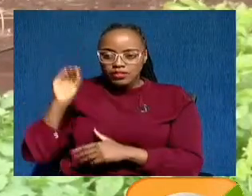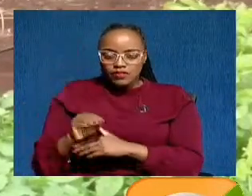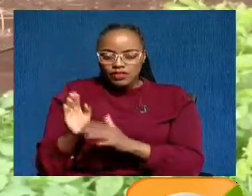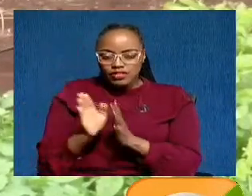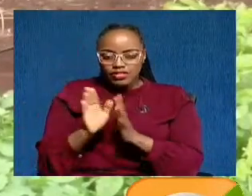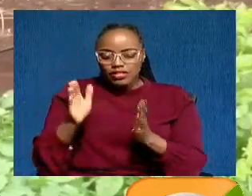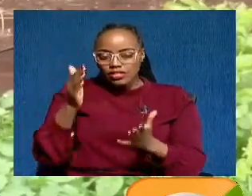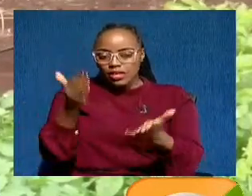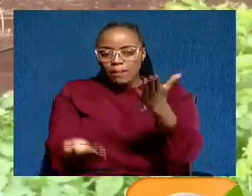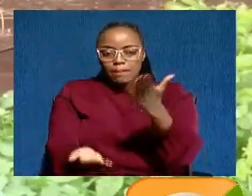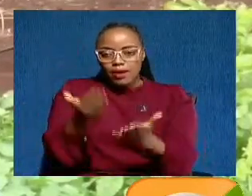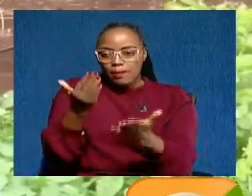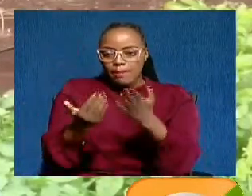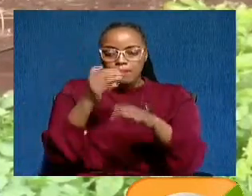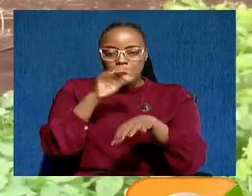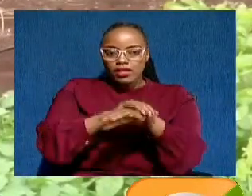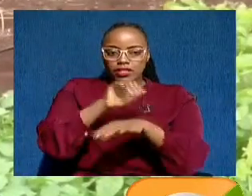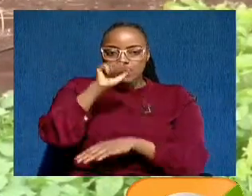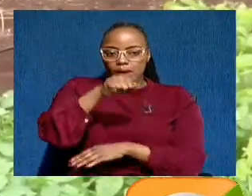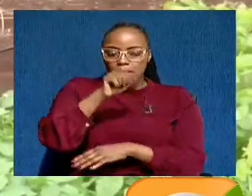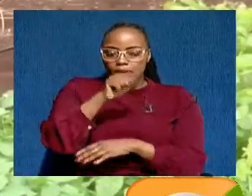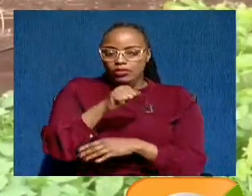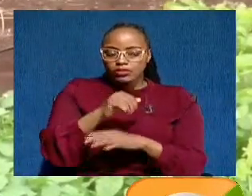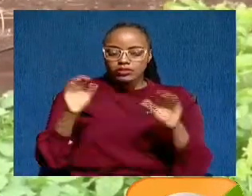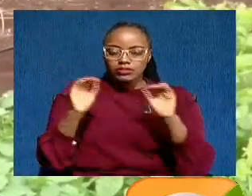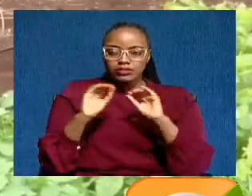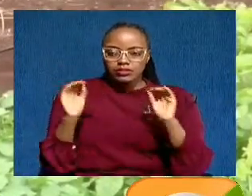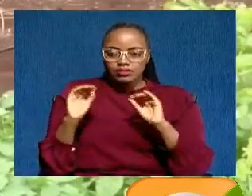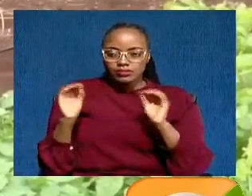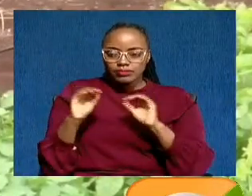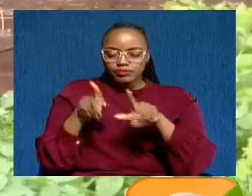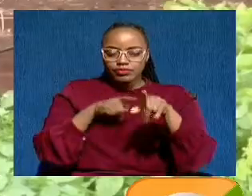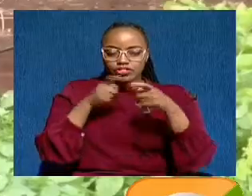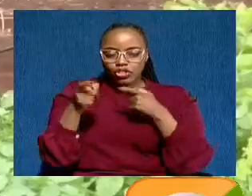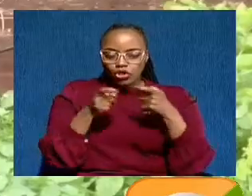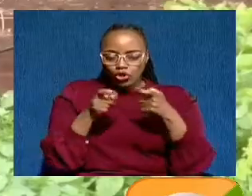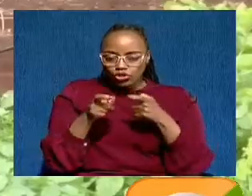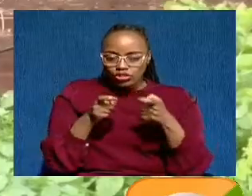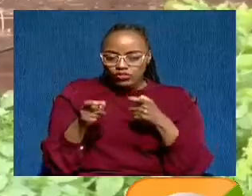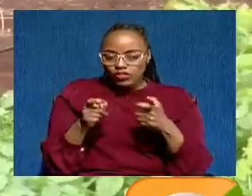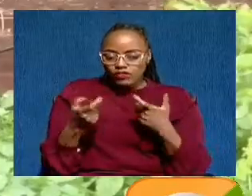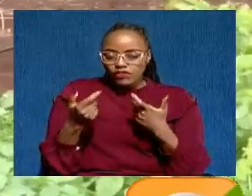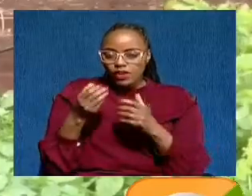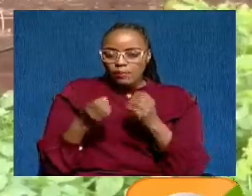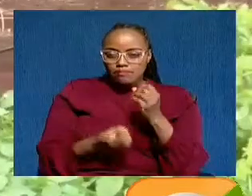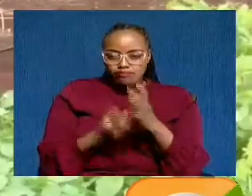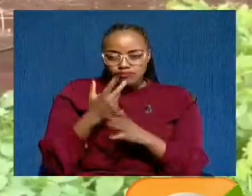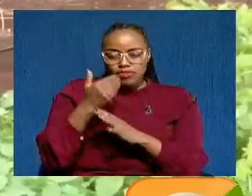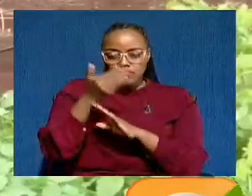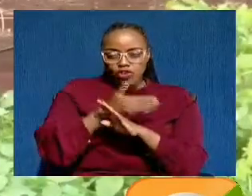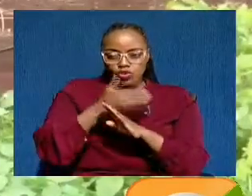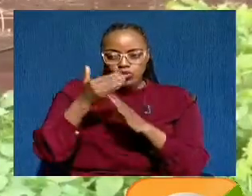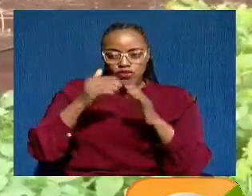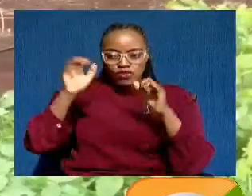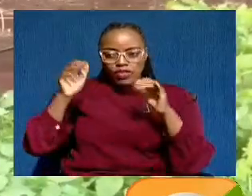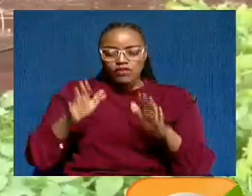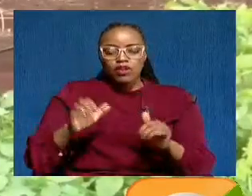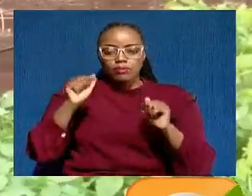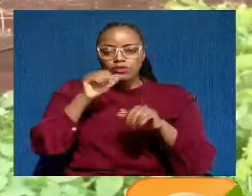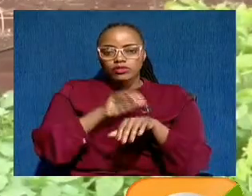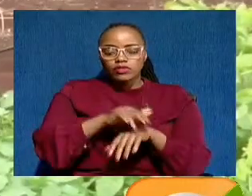overall probably gain against the non-controlled conventionally bred potato, the farmer will get